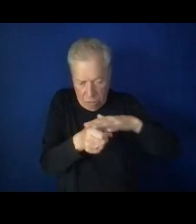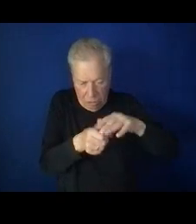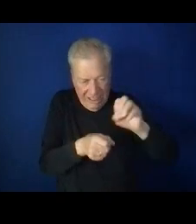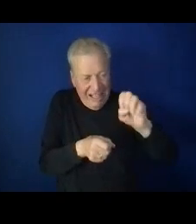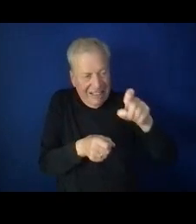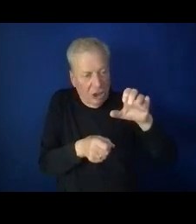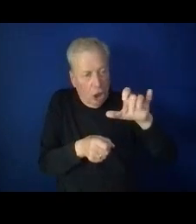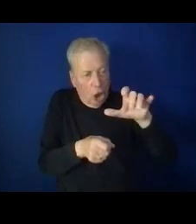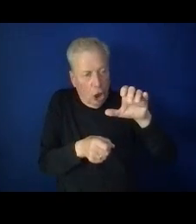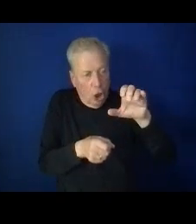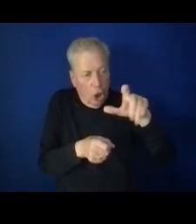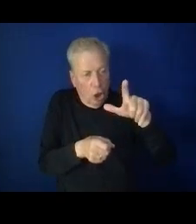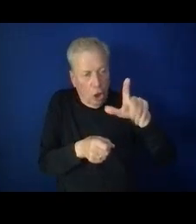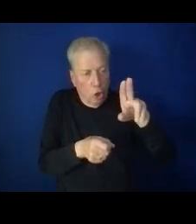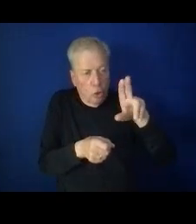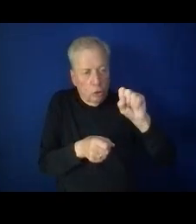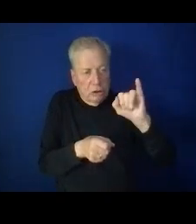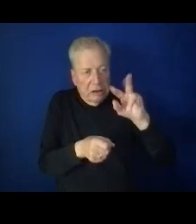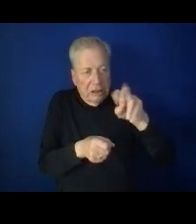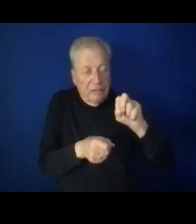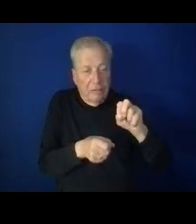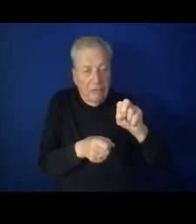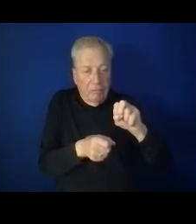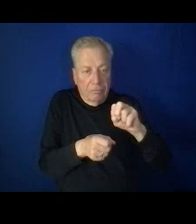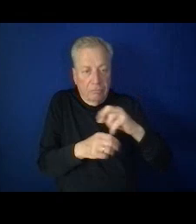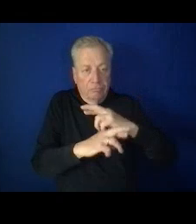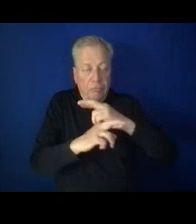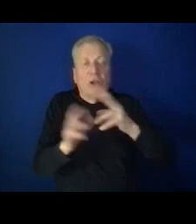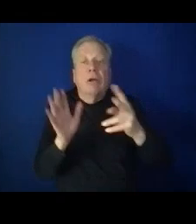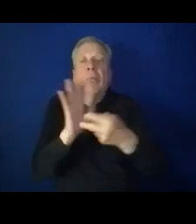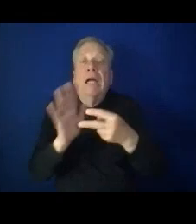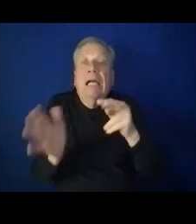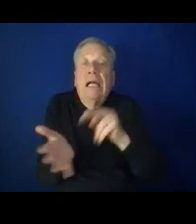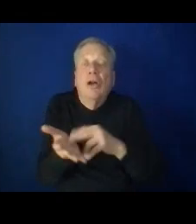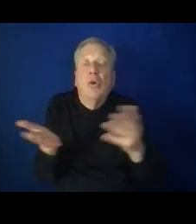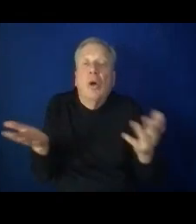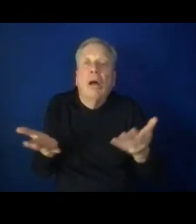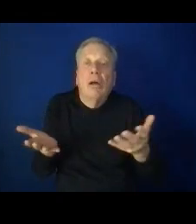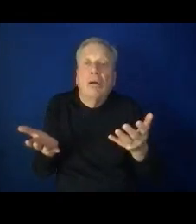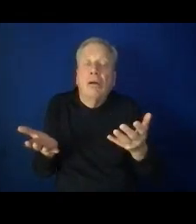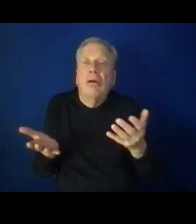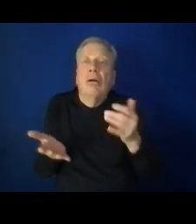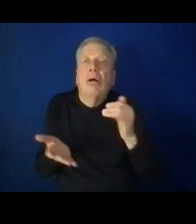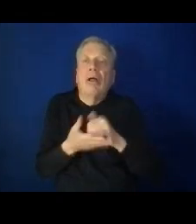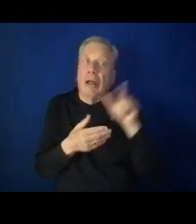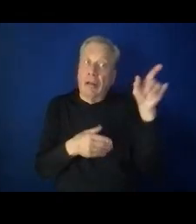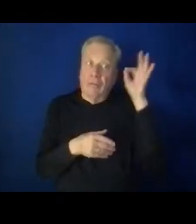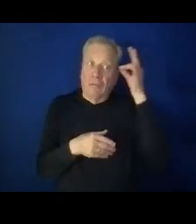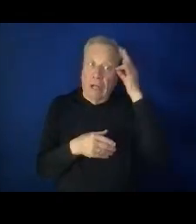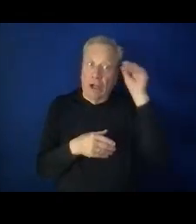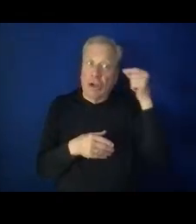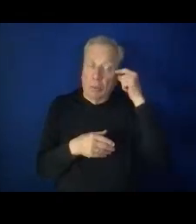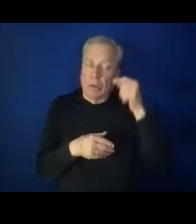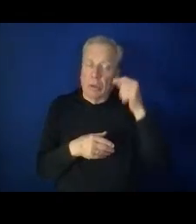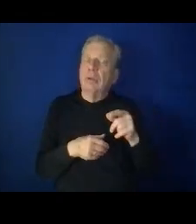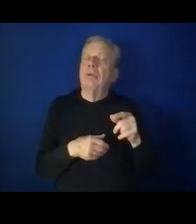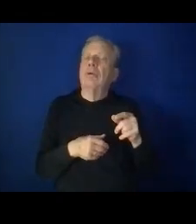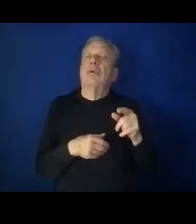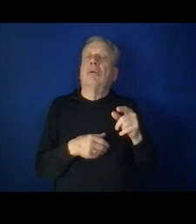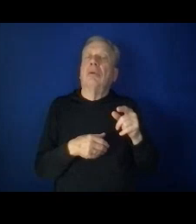jurisdiction here. And what that means in short is that the federal government is fully responsible